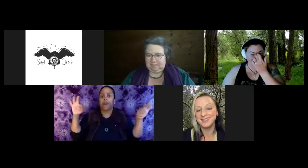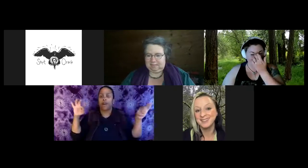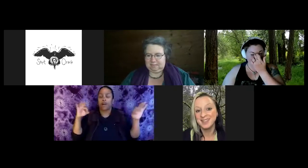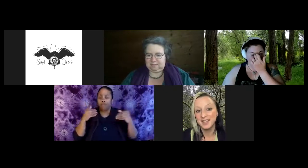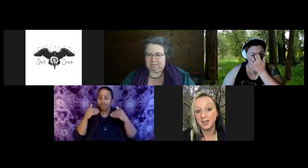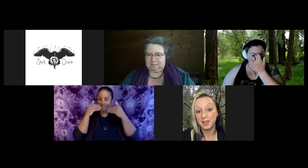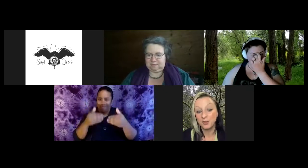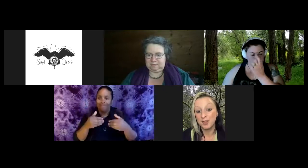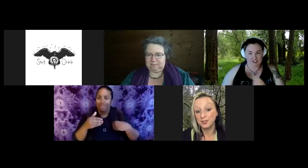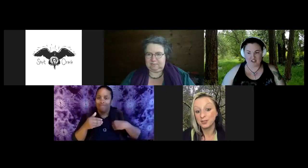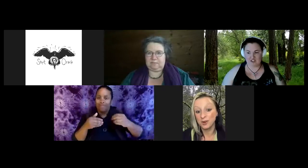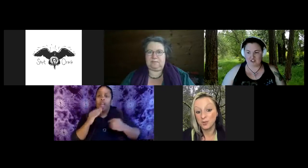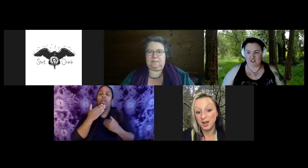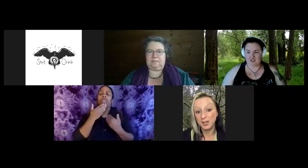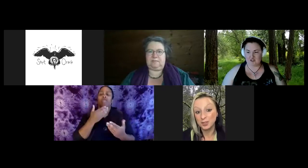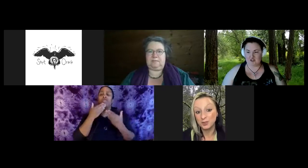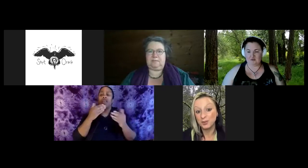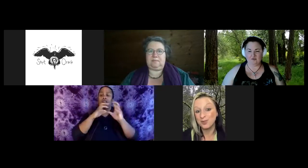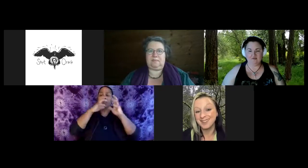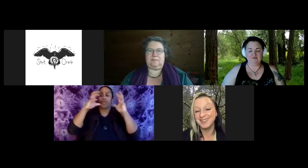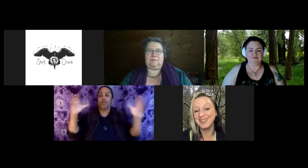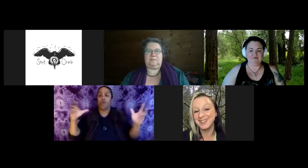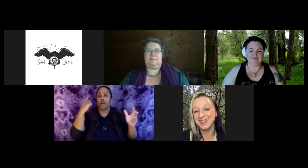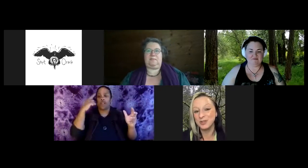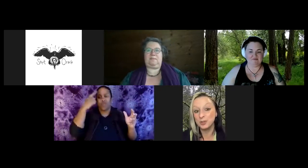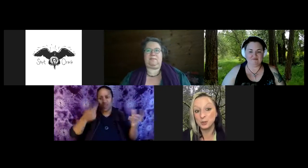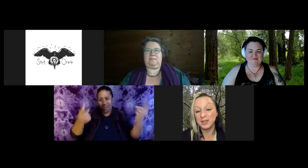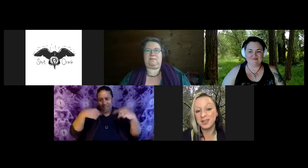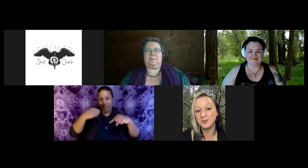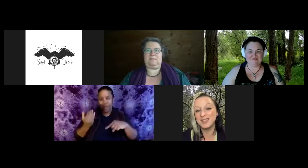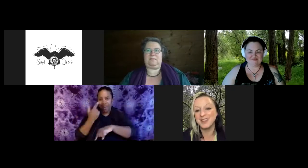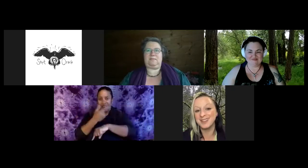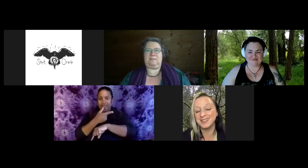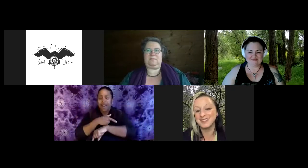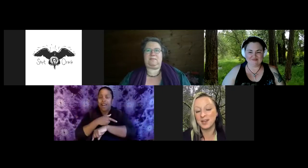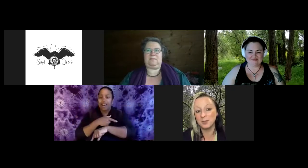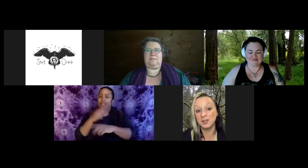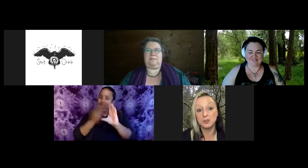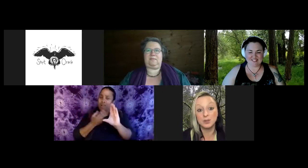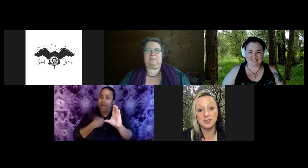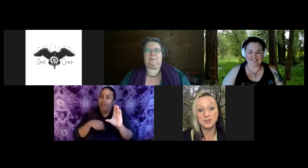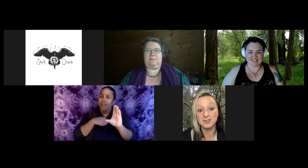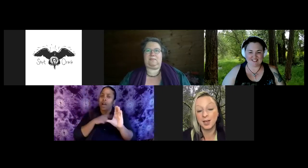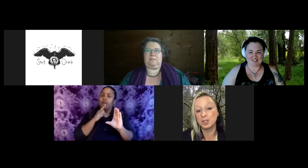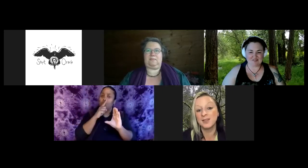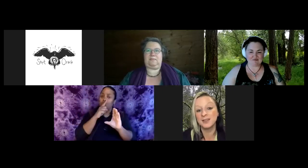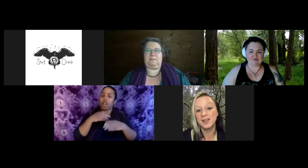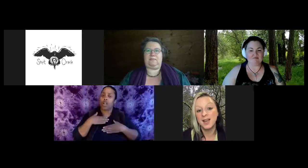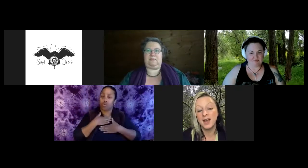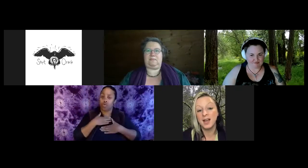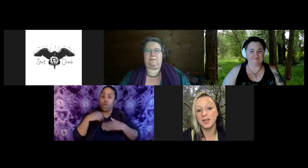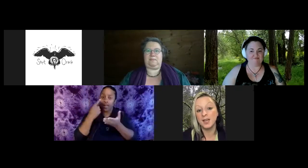definitely. Thanks so much for being here and joining with us. I really enjoyed the